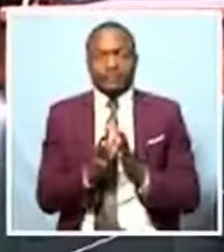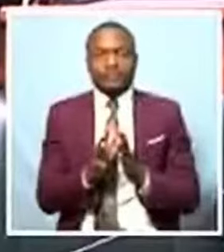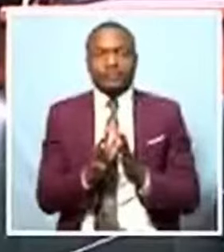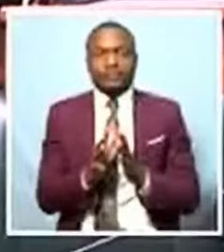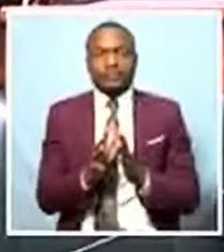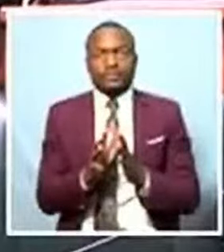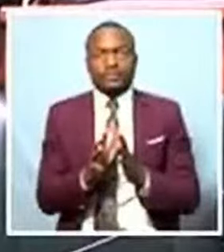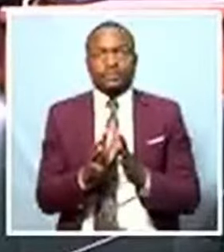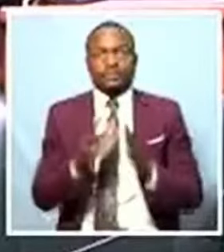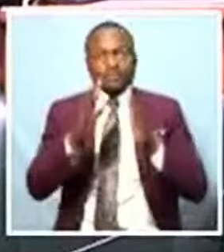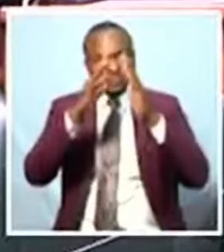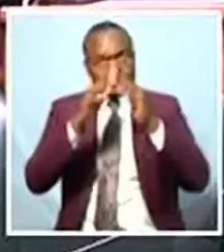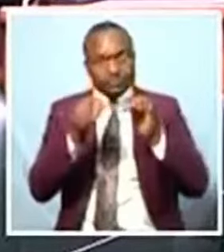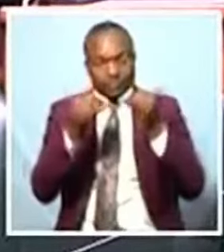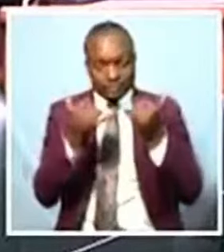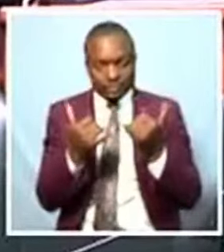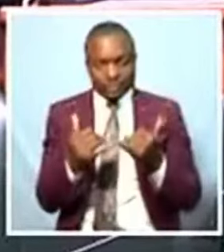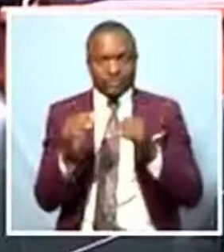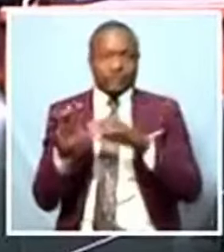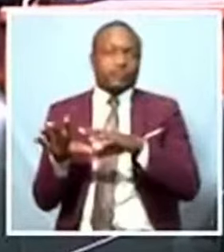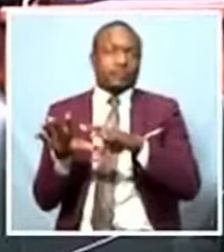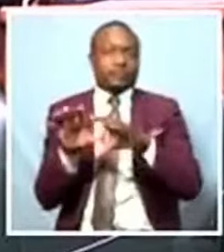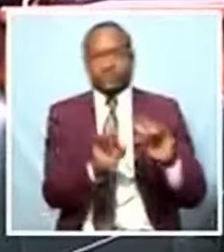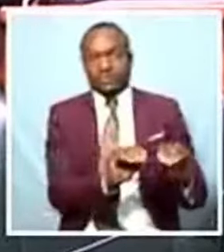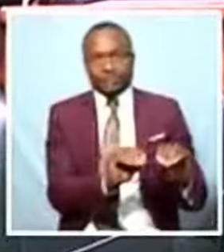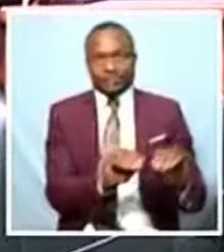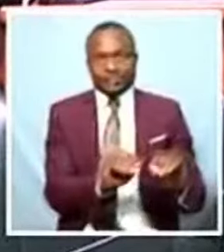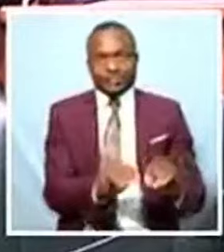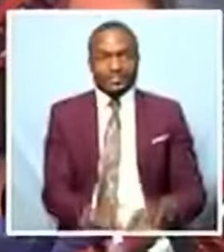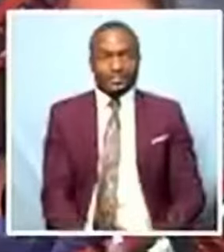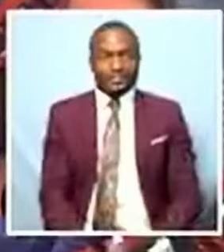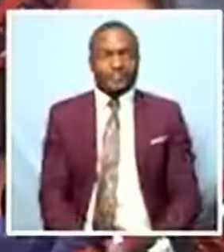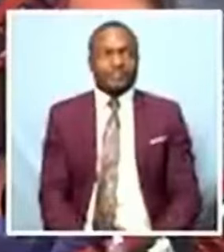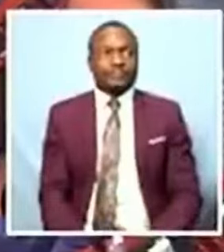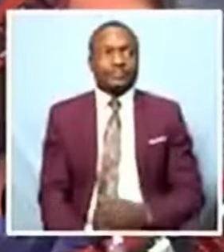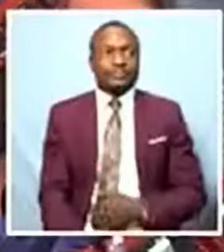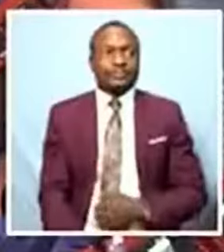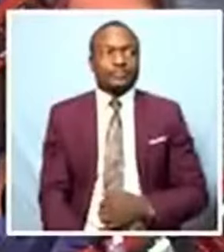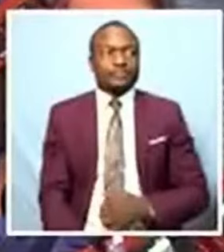beg to move that the House do now adjourn.